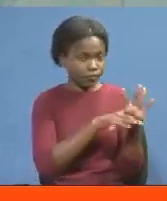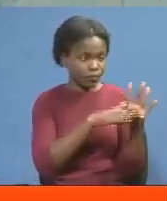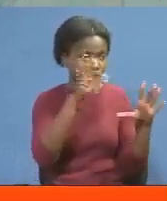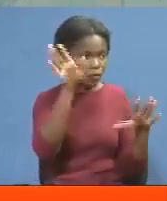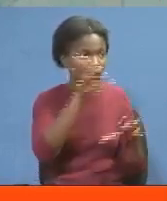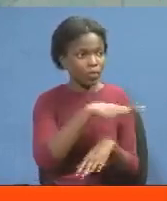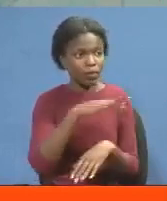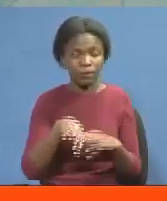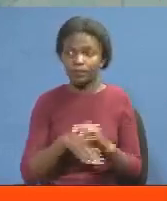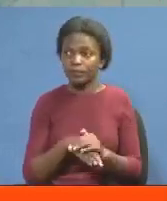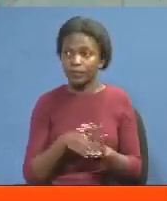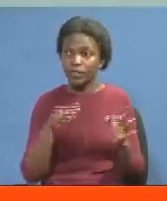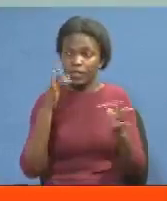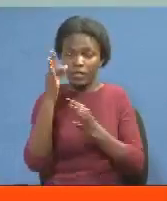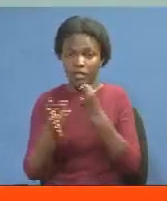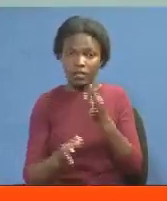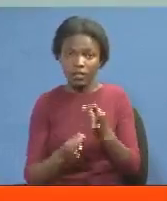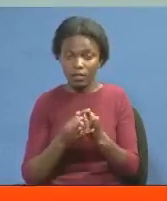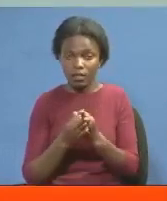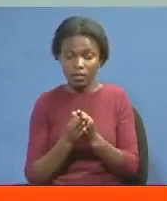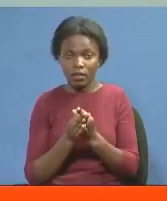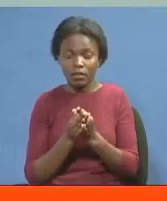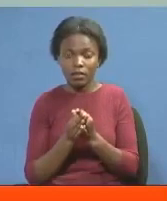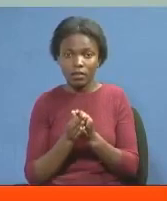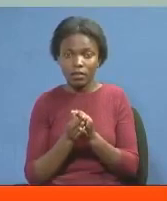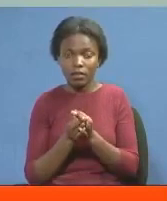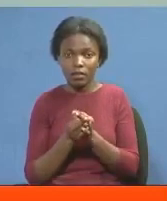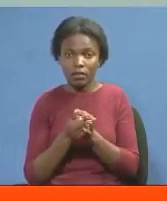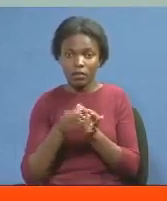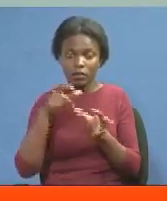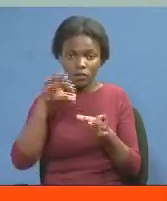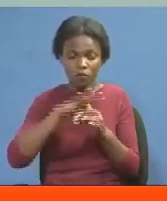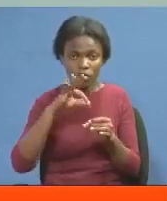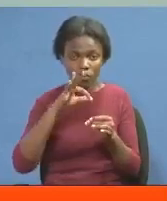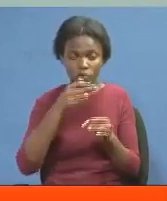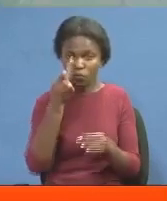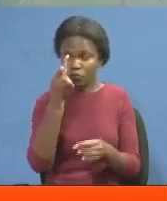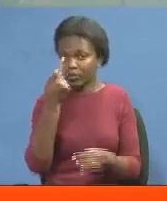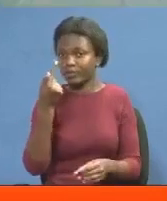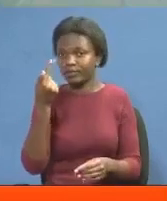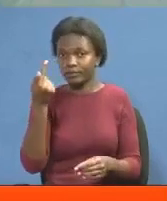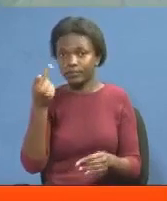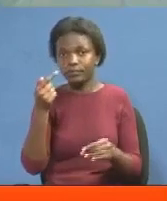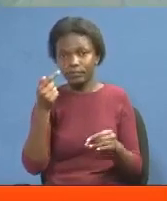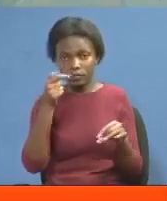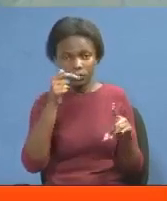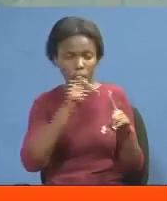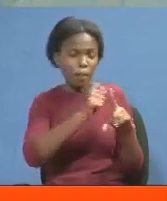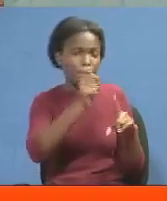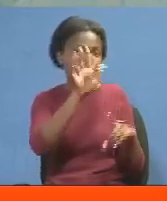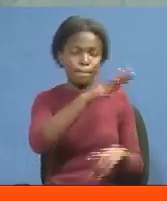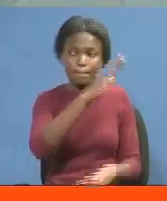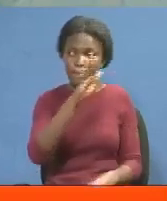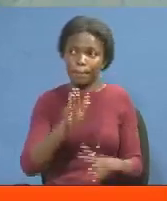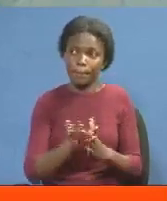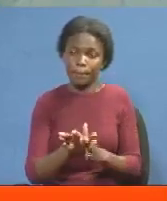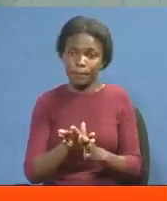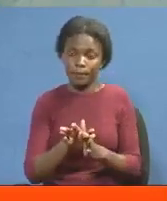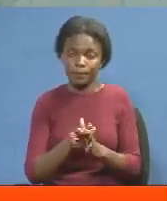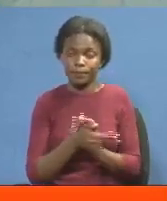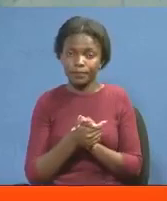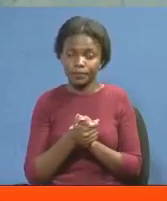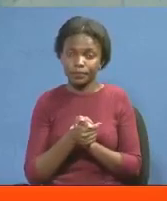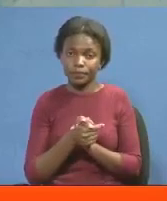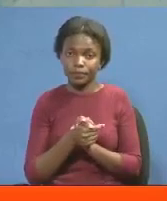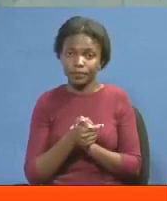fear that? Even if they vote one of their own, what is wrong with that? Yeah. But now that's why the local legislator mm-hmm. will never move that motion